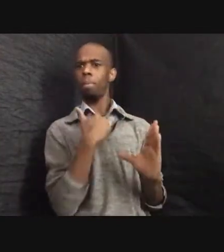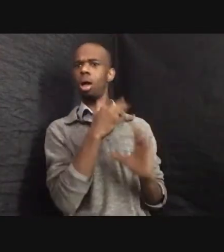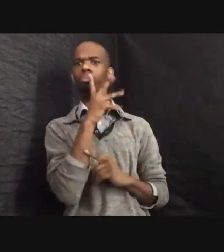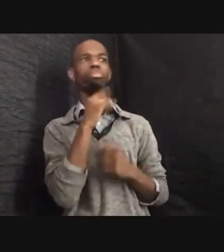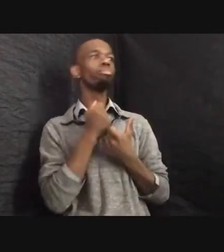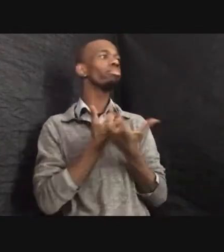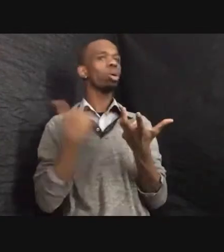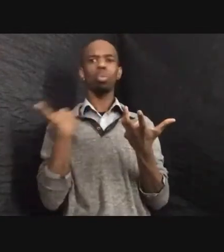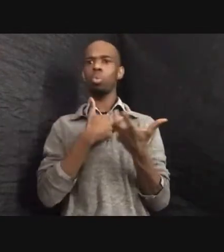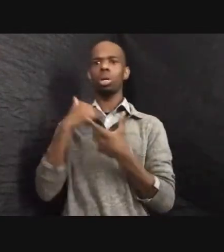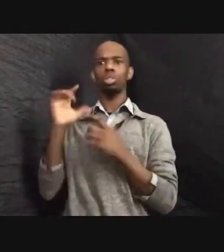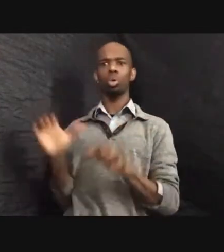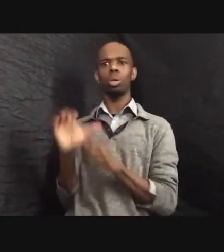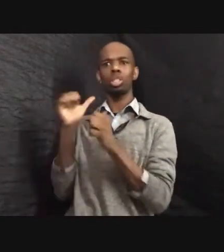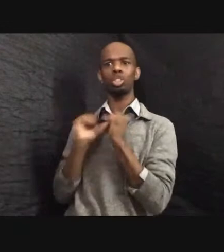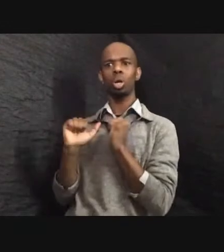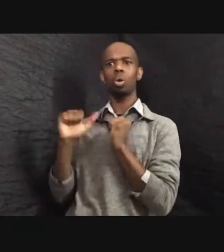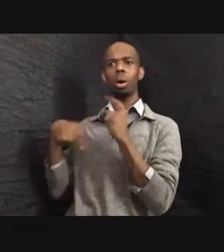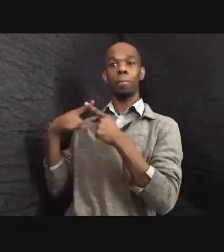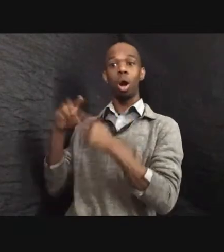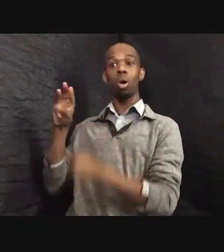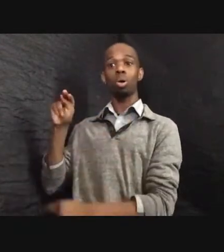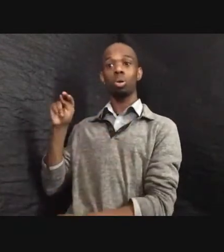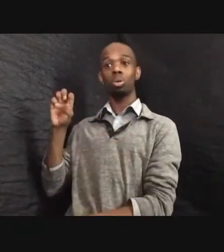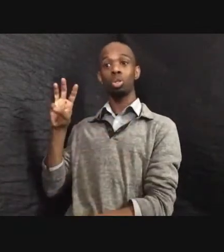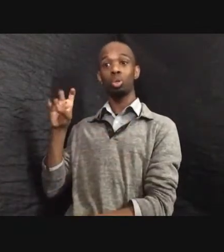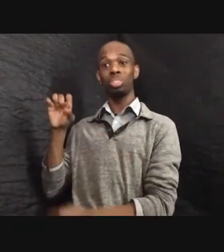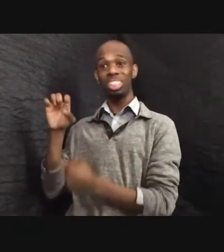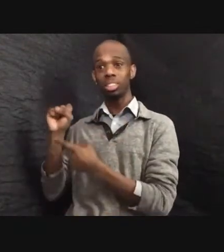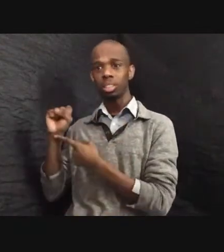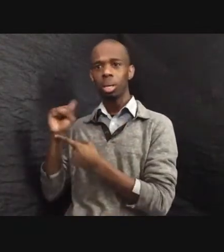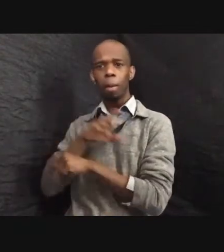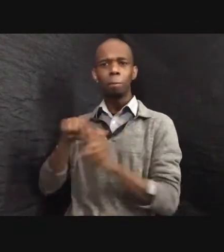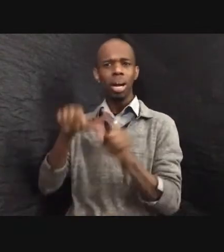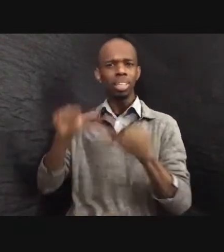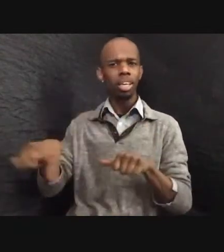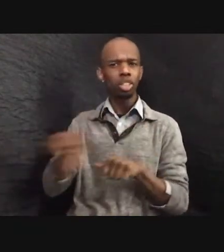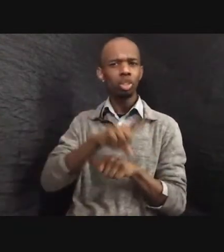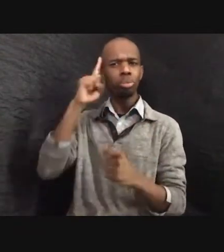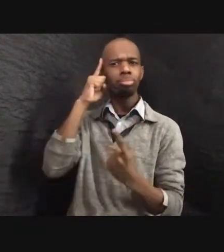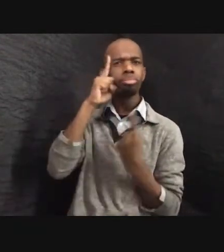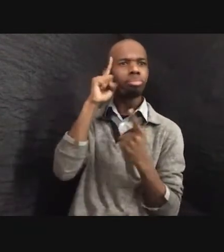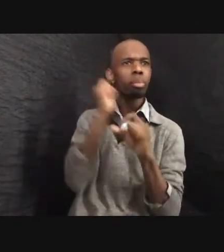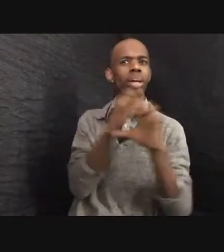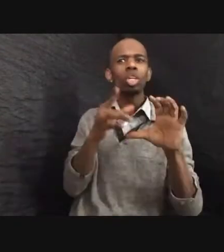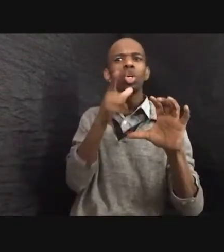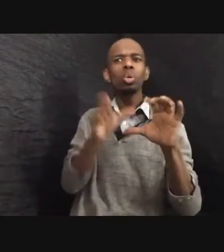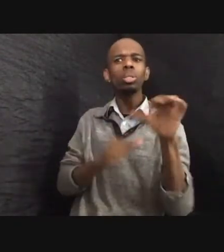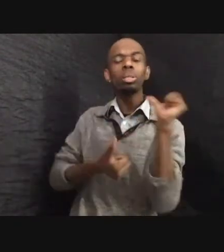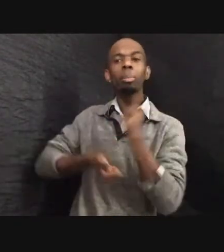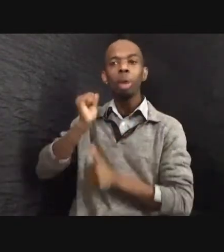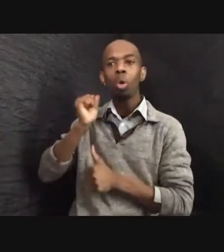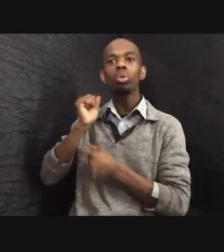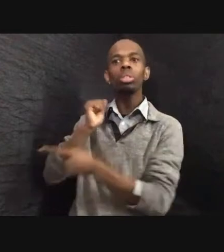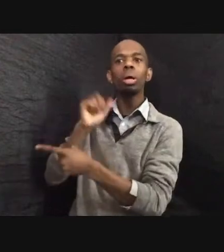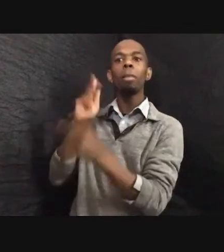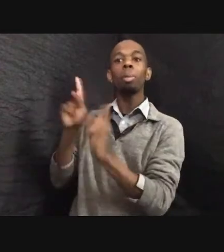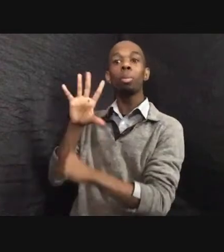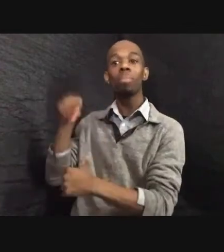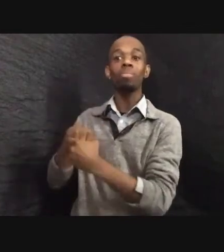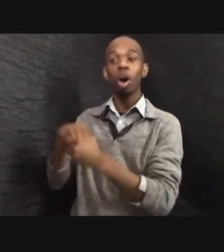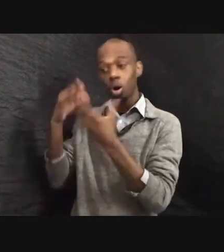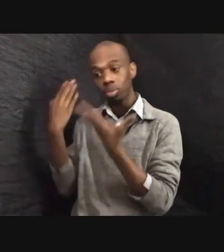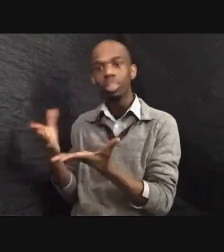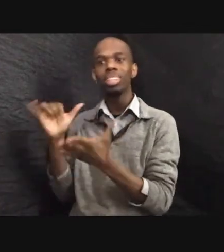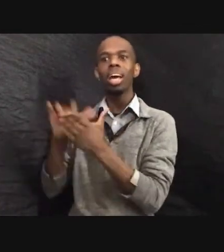stage is fully white, when in that time, can you think of who the most displaced people were? Like, come on. But no, they didn't want to speak to any of those things. I was